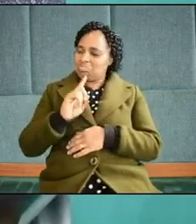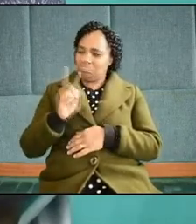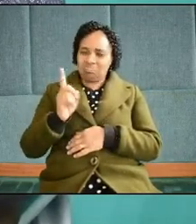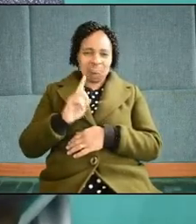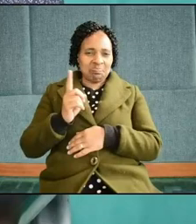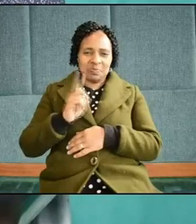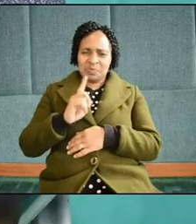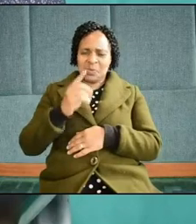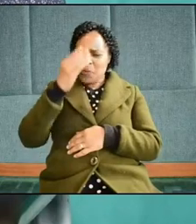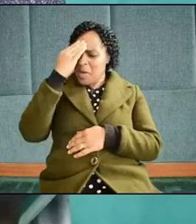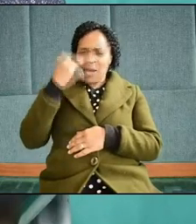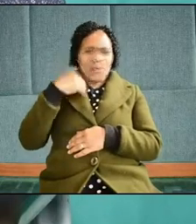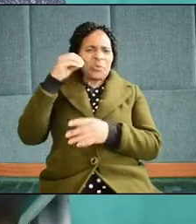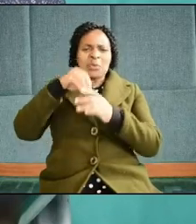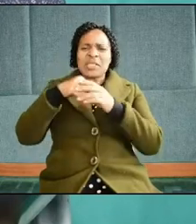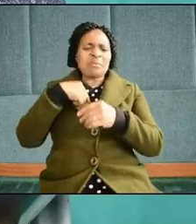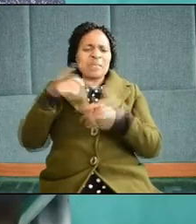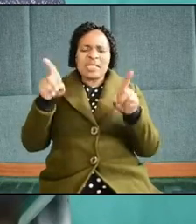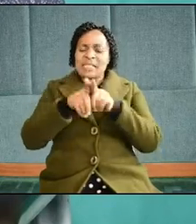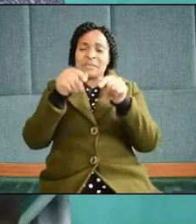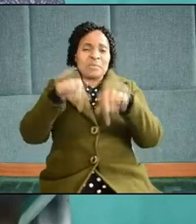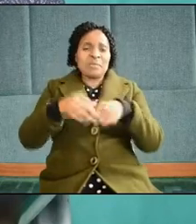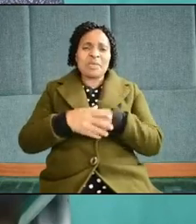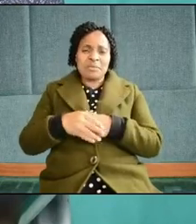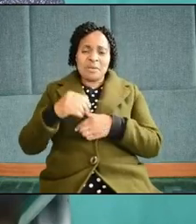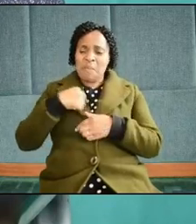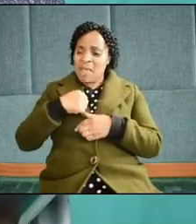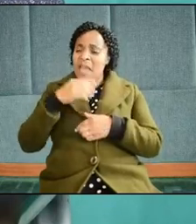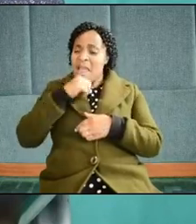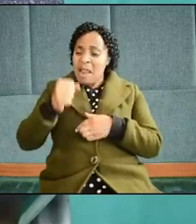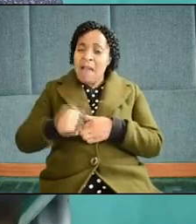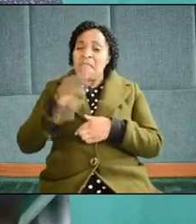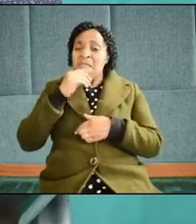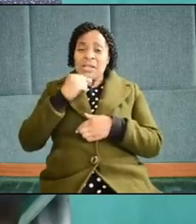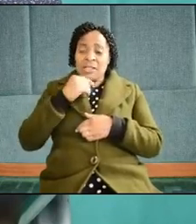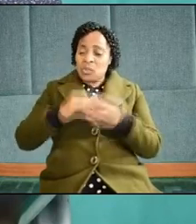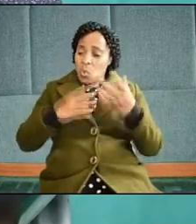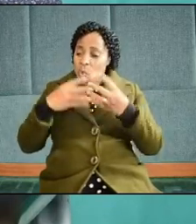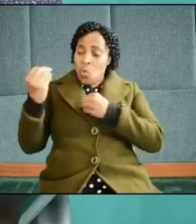why are you putting me through this? Mm-hmm. Didn't my ancestors already go through this?